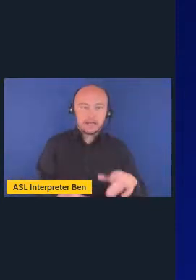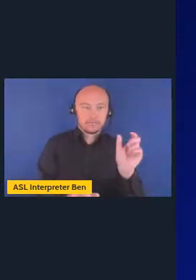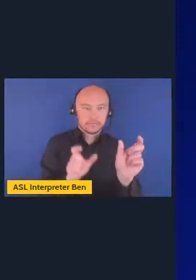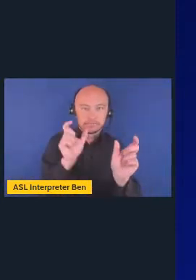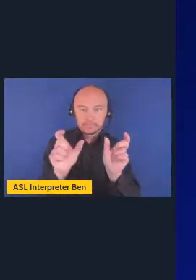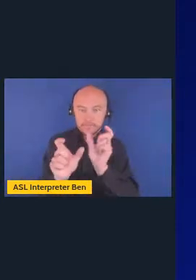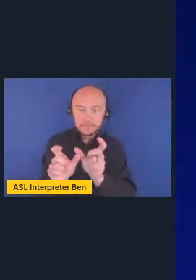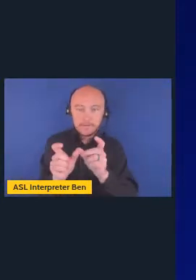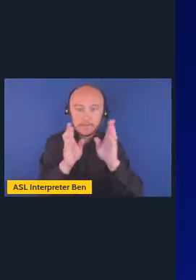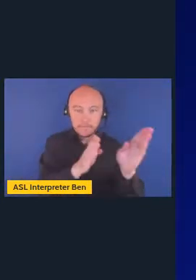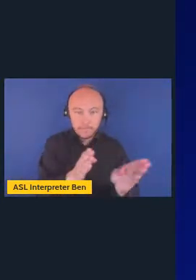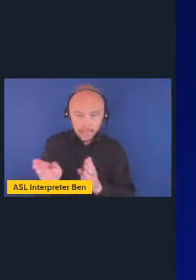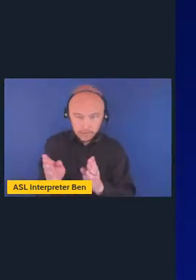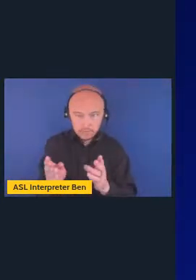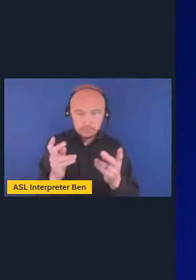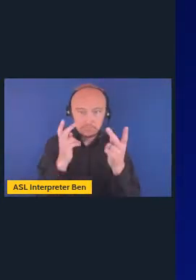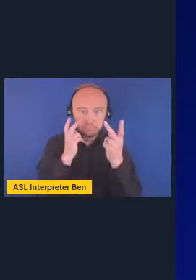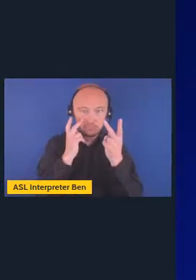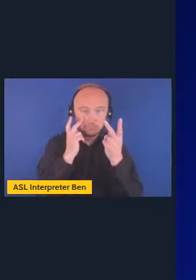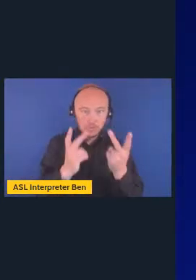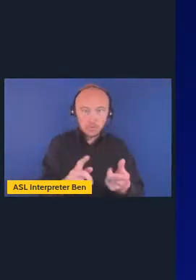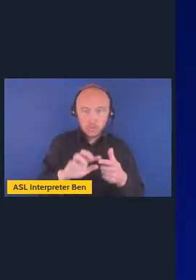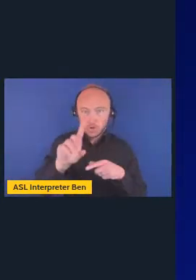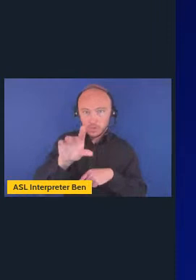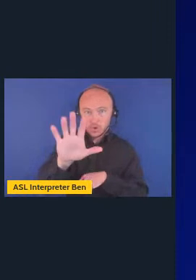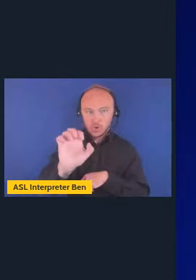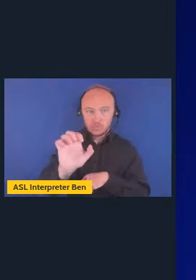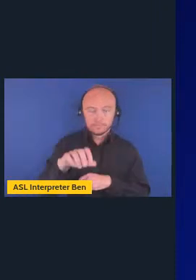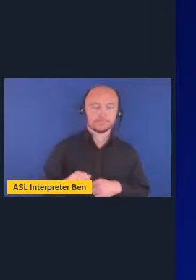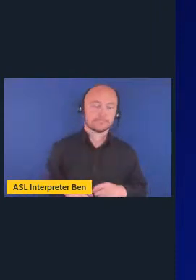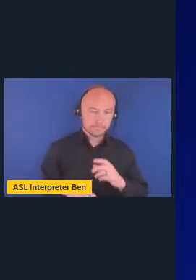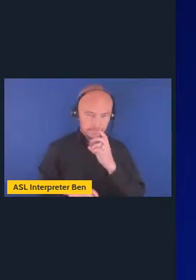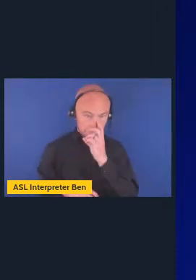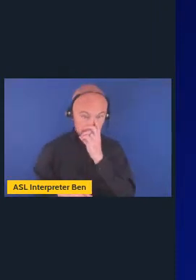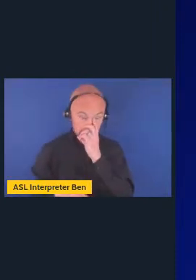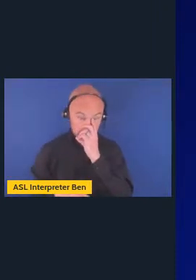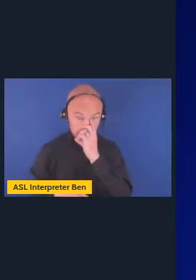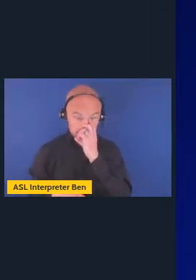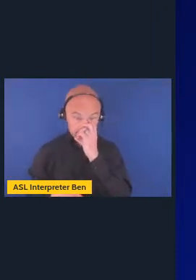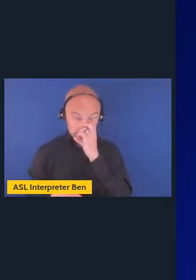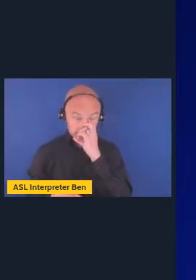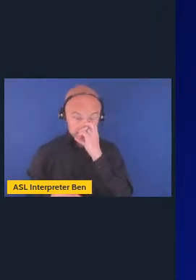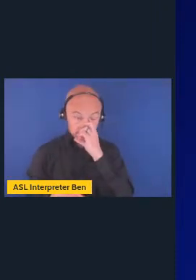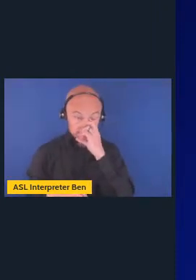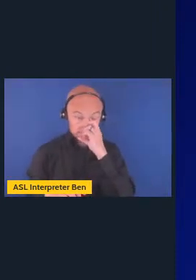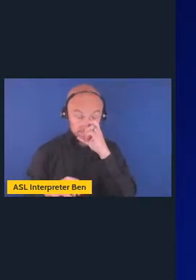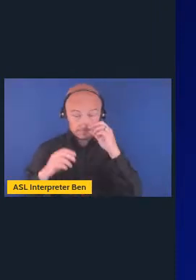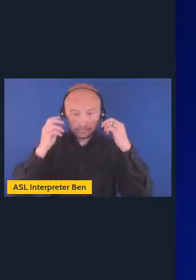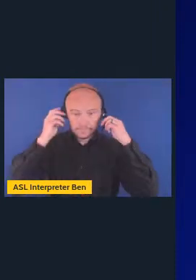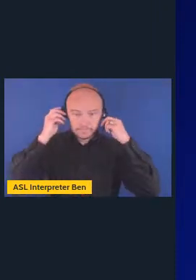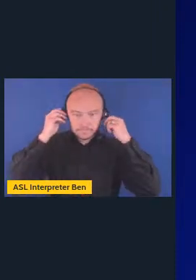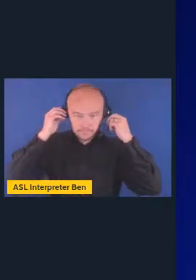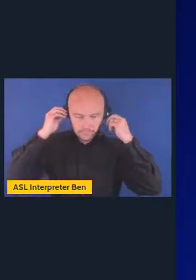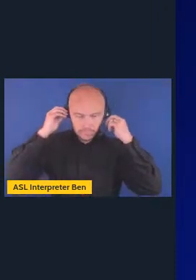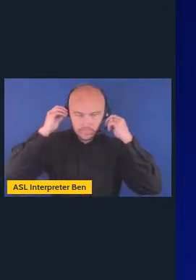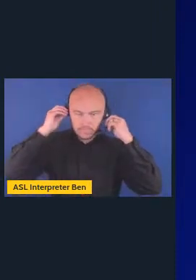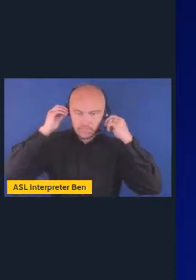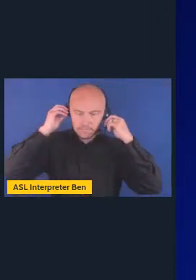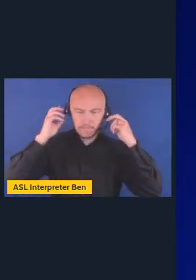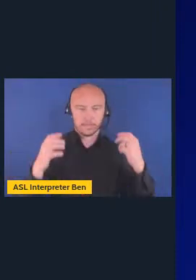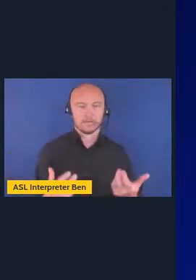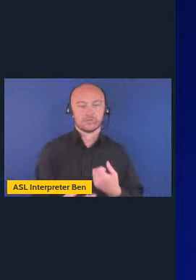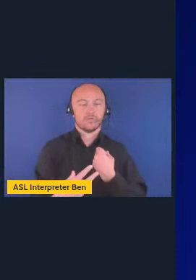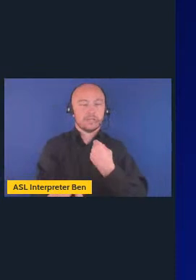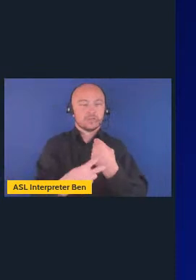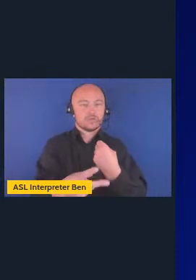a pattern and look at the specific codified example. In this first scenario, you need some kind of persistence data store,